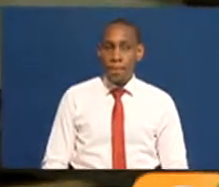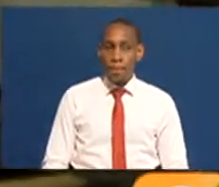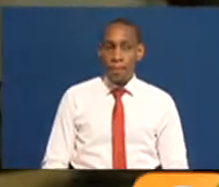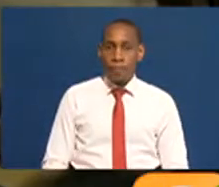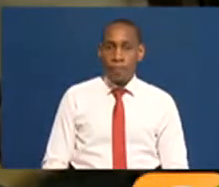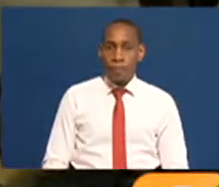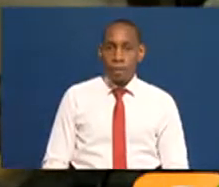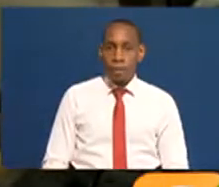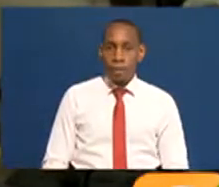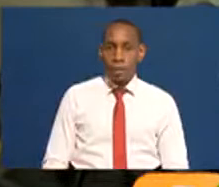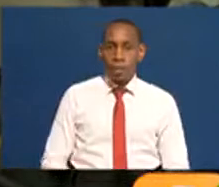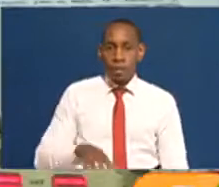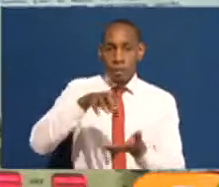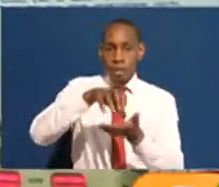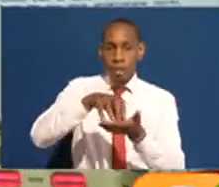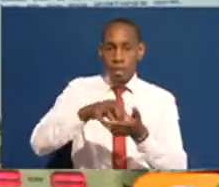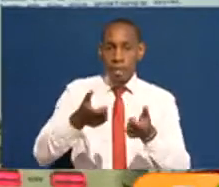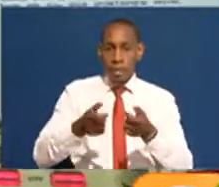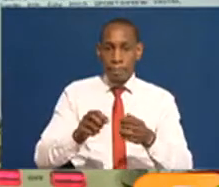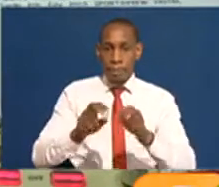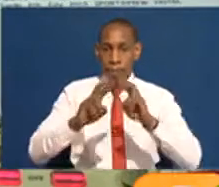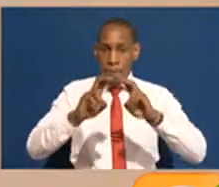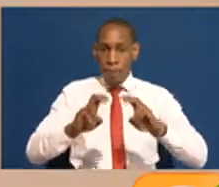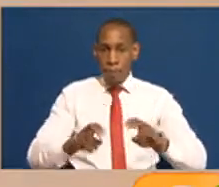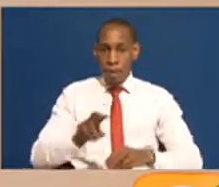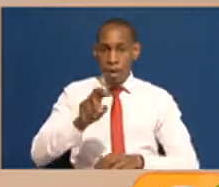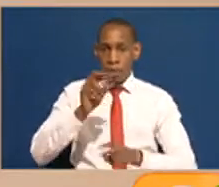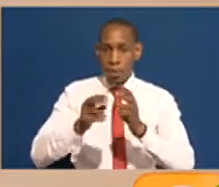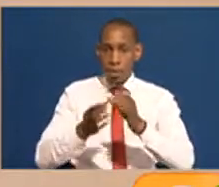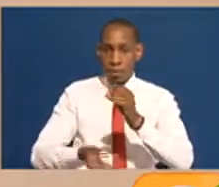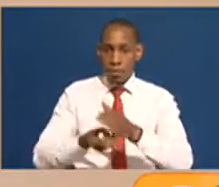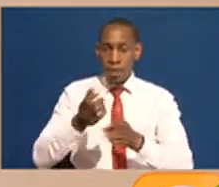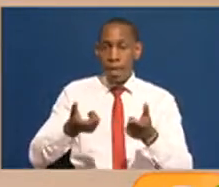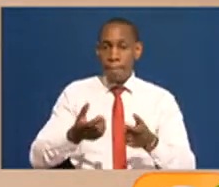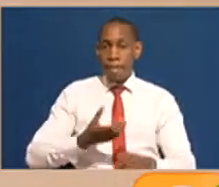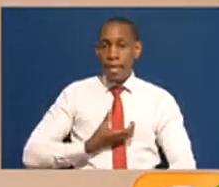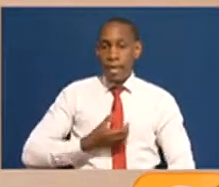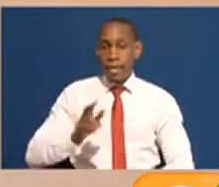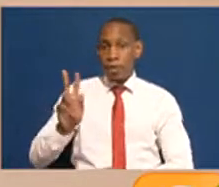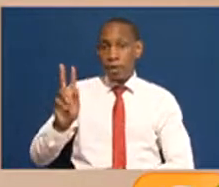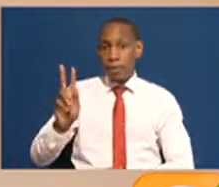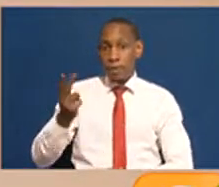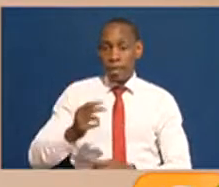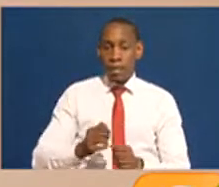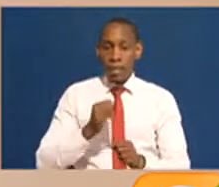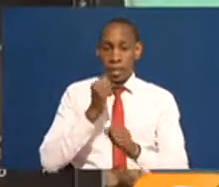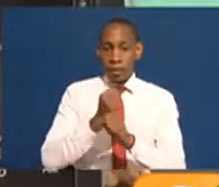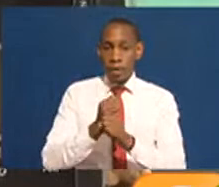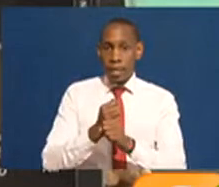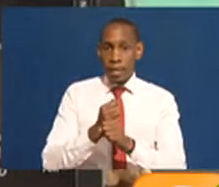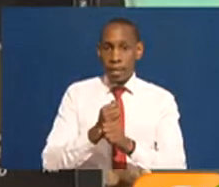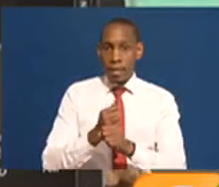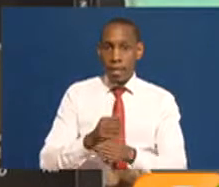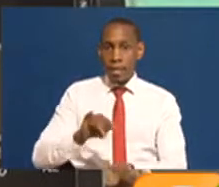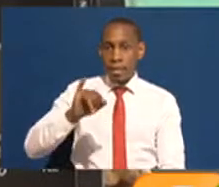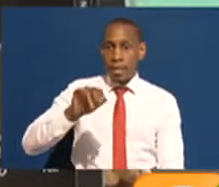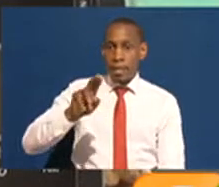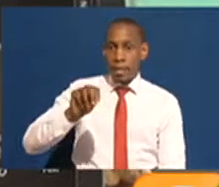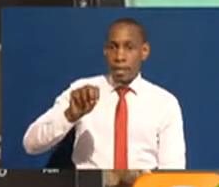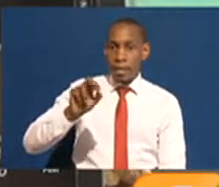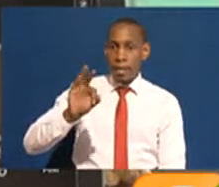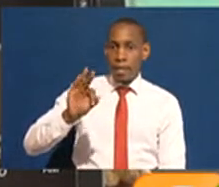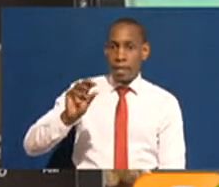The State of the Media Survey 2022 was commissioned by the Media Council of Kenya and conducted by Infotrack Research